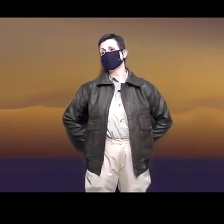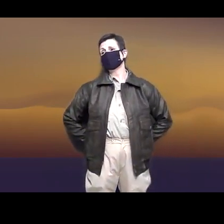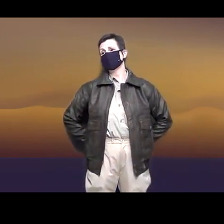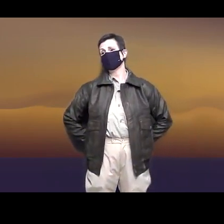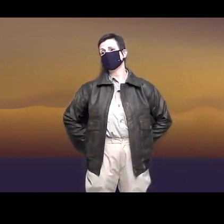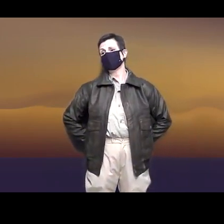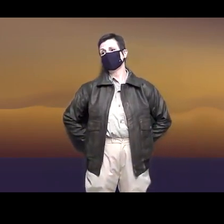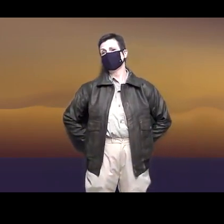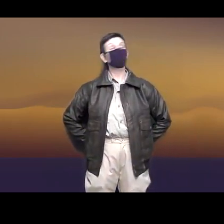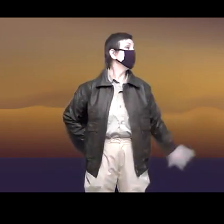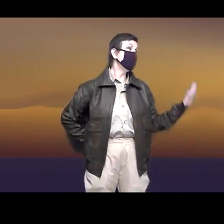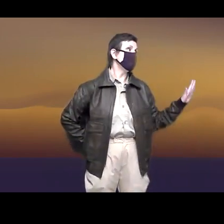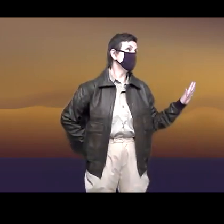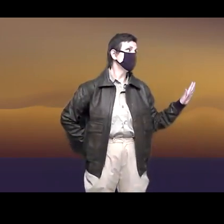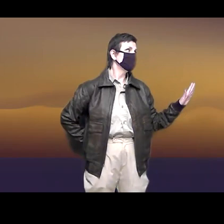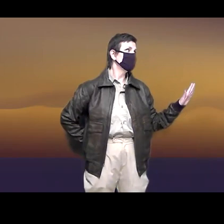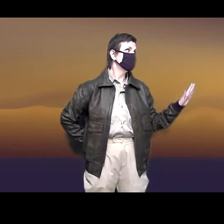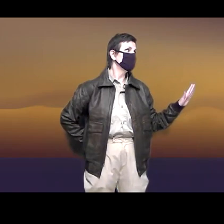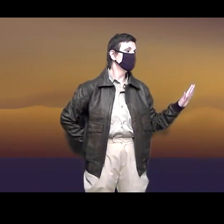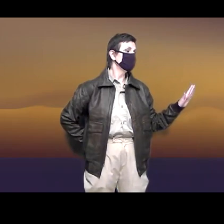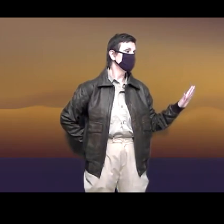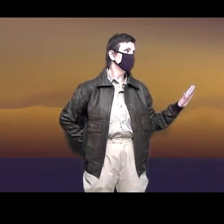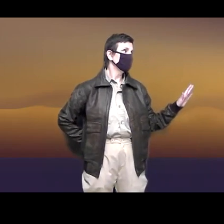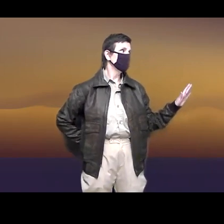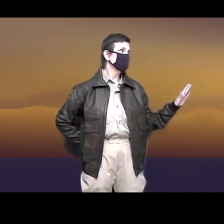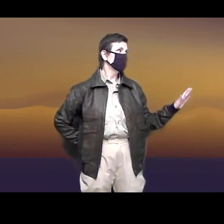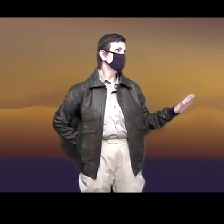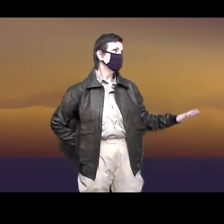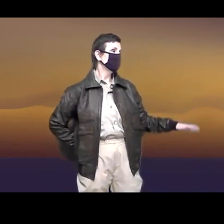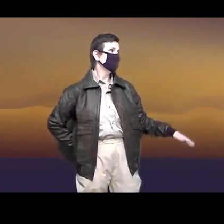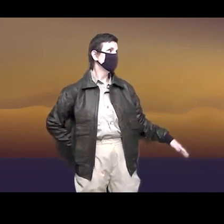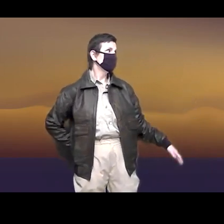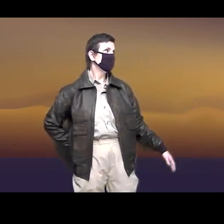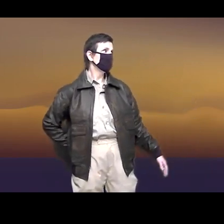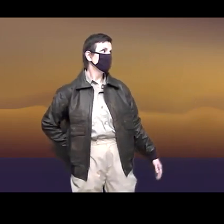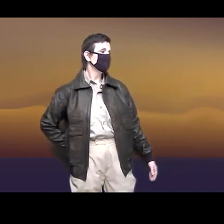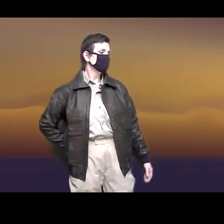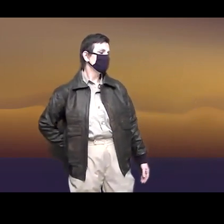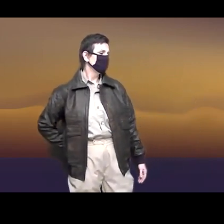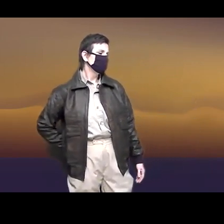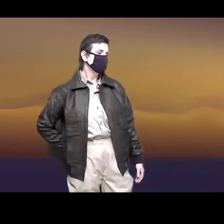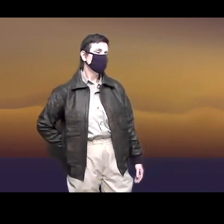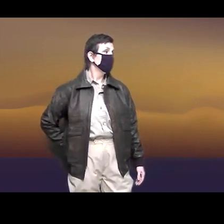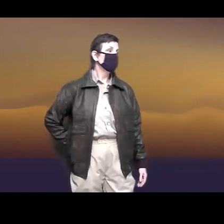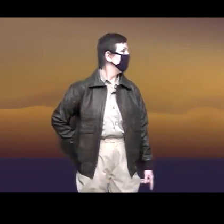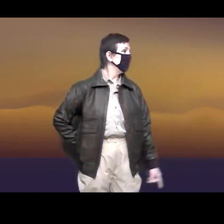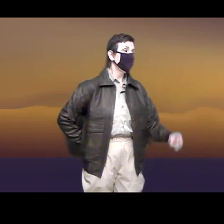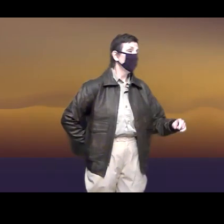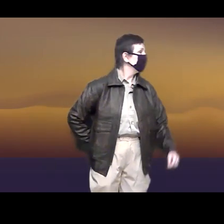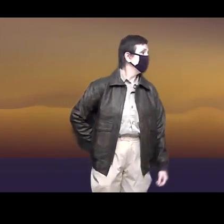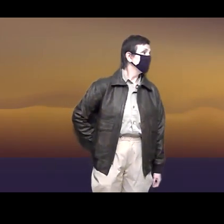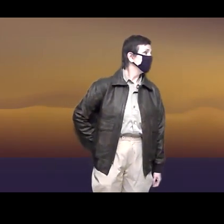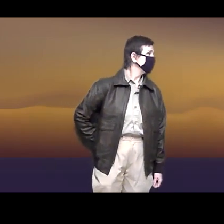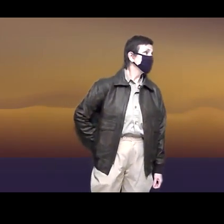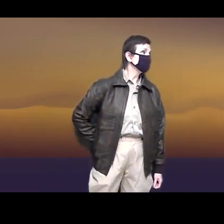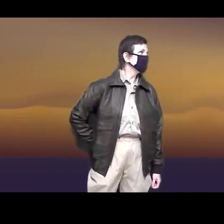Son of a bitch. Leave it. Someone needs to make her and her food bars go away. I